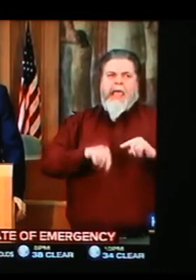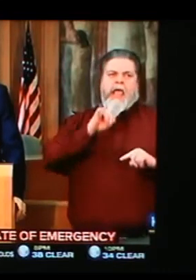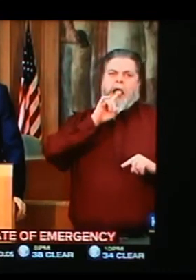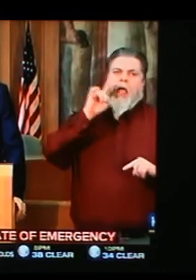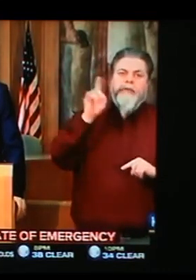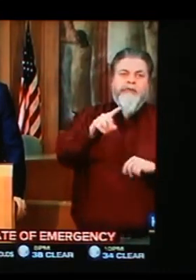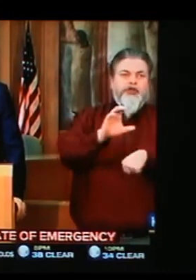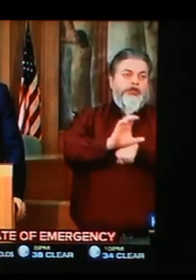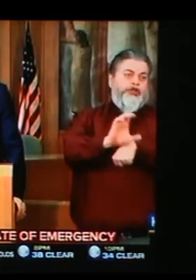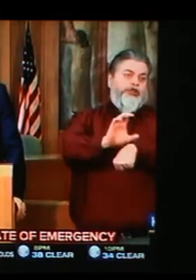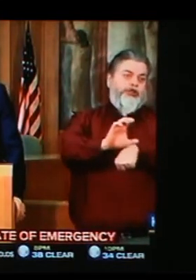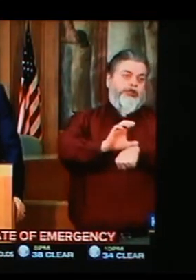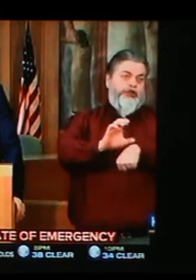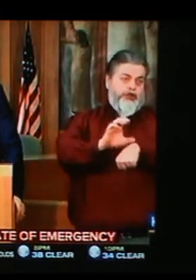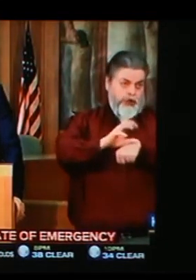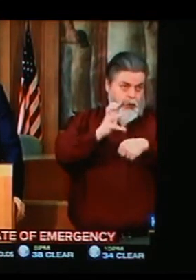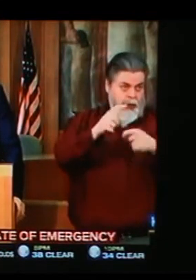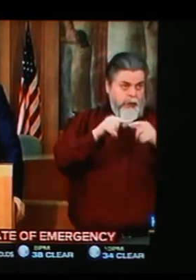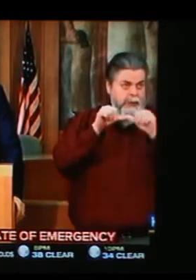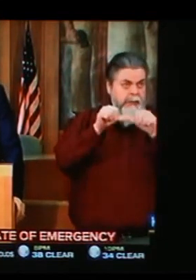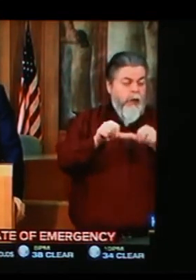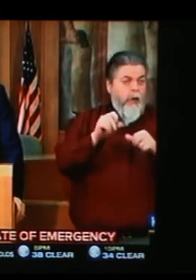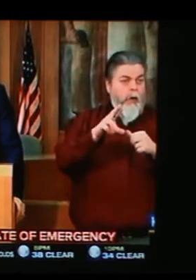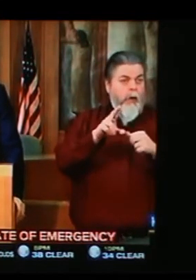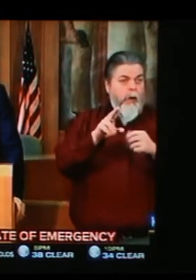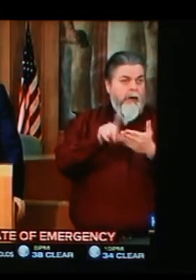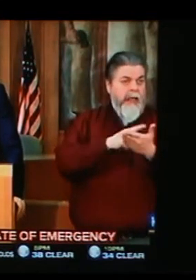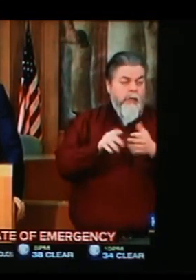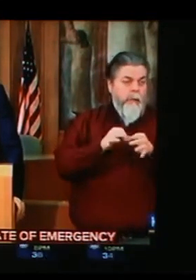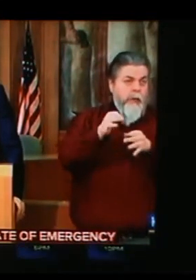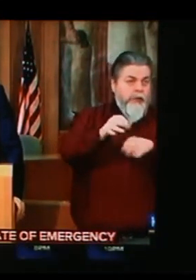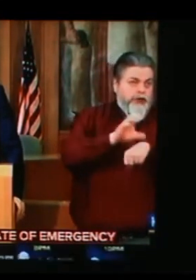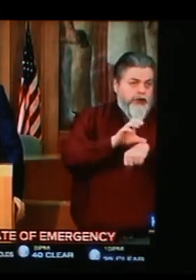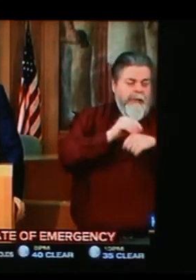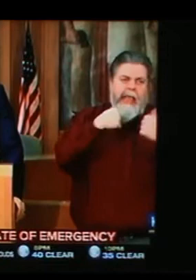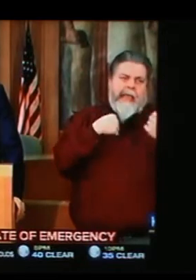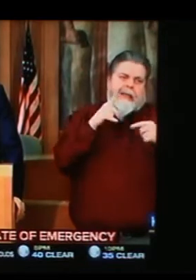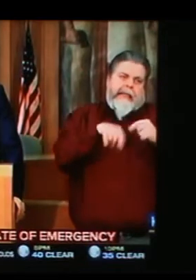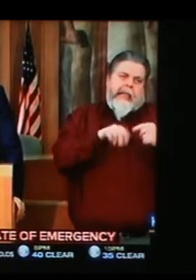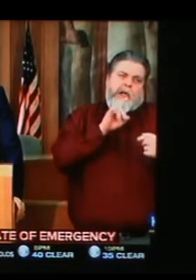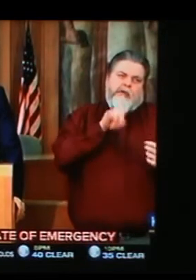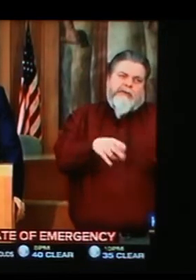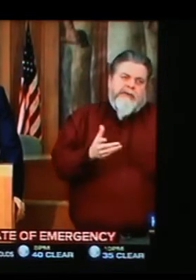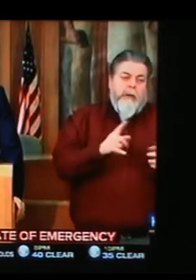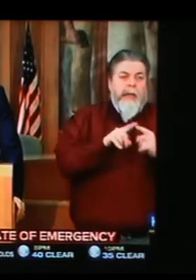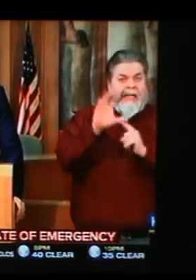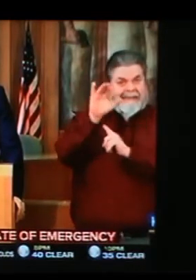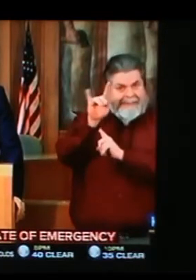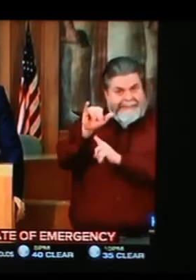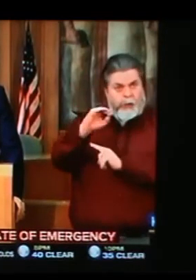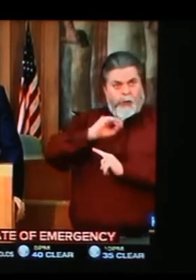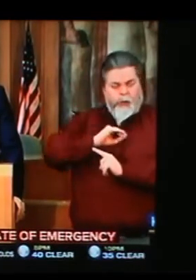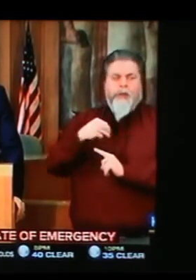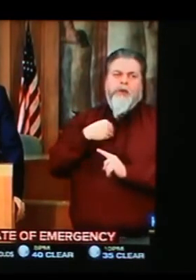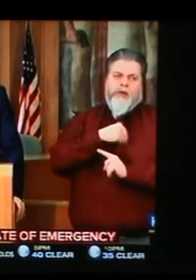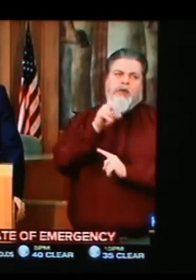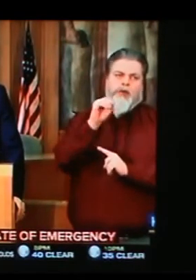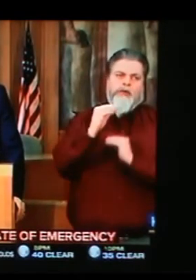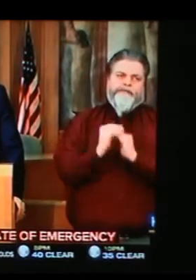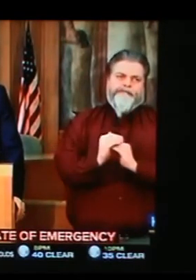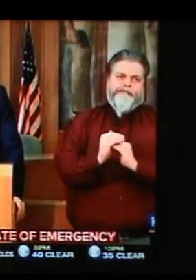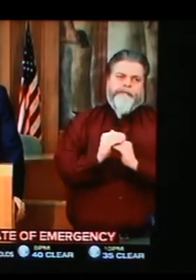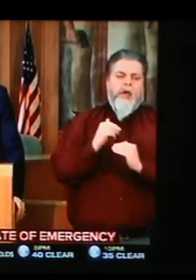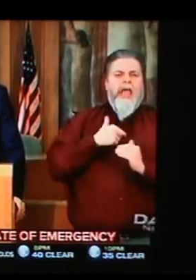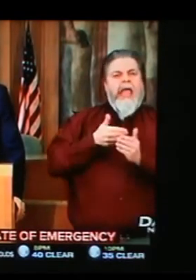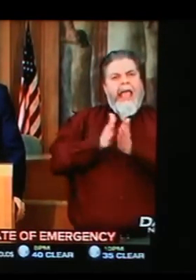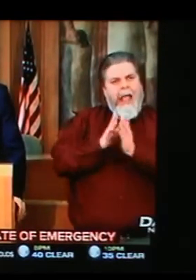if a church wants to have church or if other private gatherings want to occur. What we can say is that's the role we're taking, and we'd encourage our community